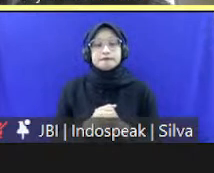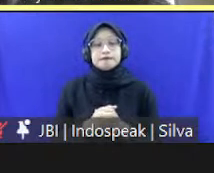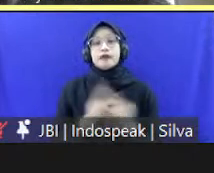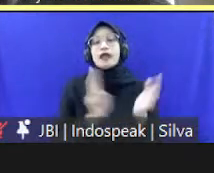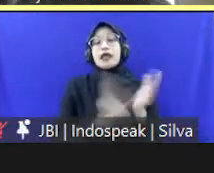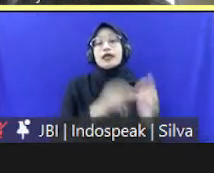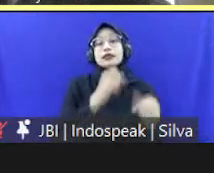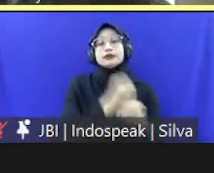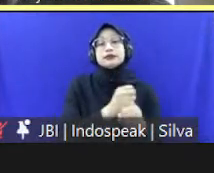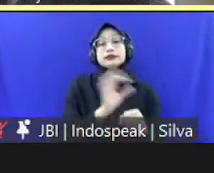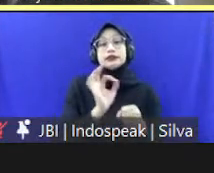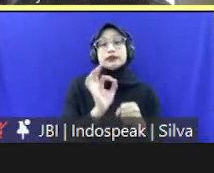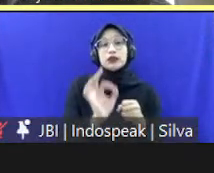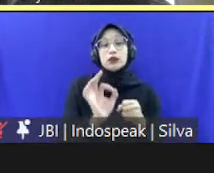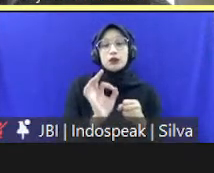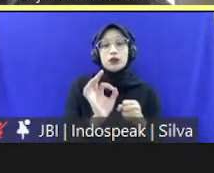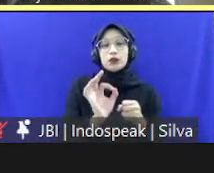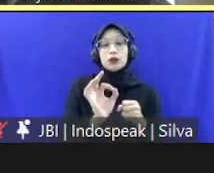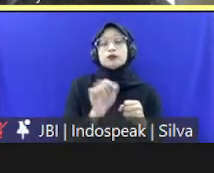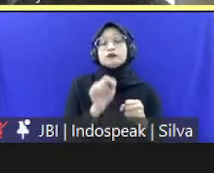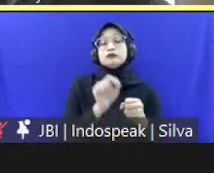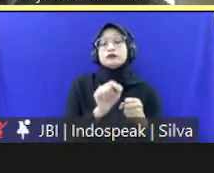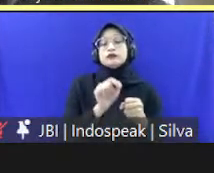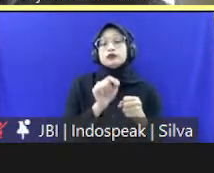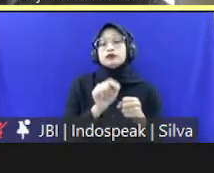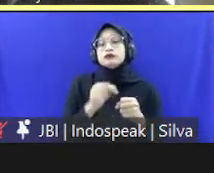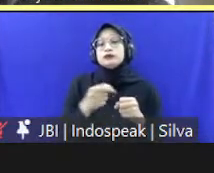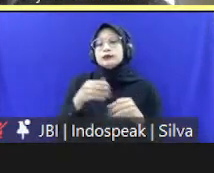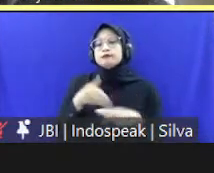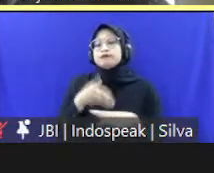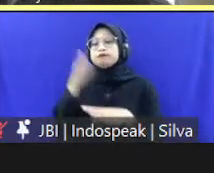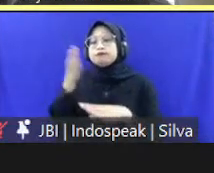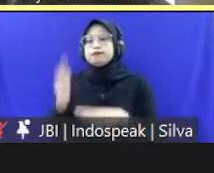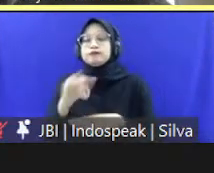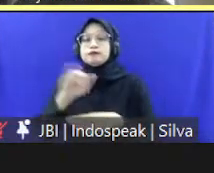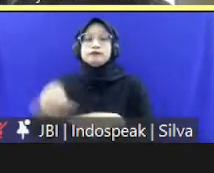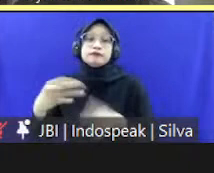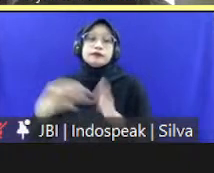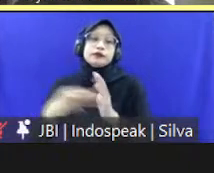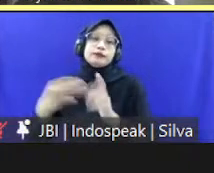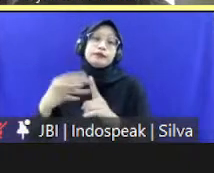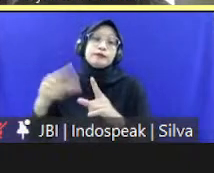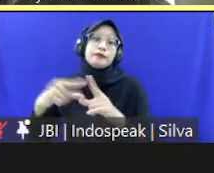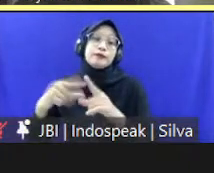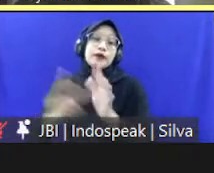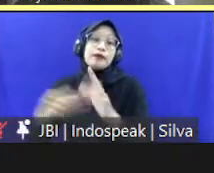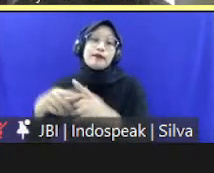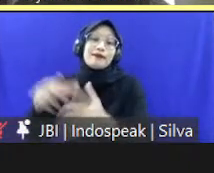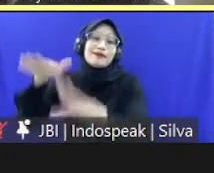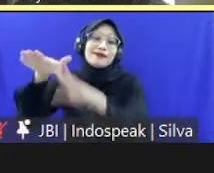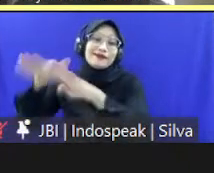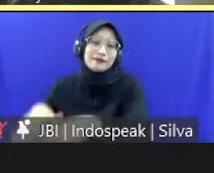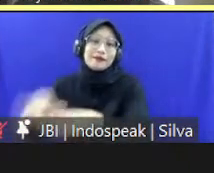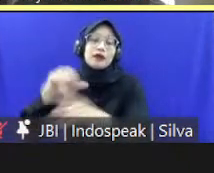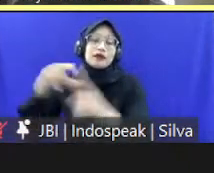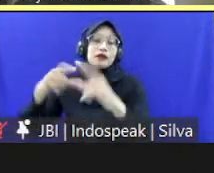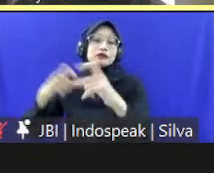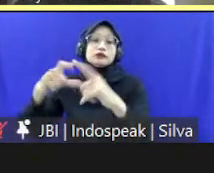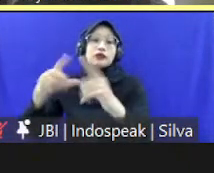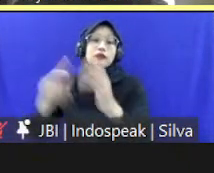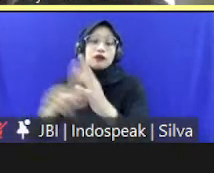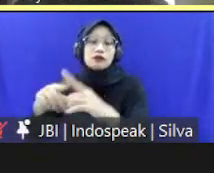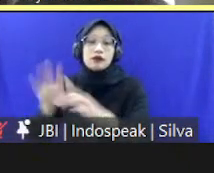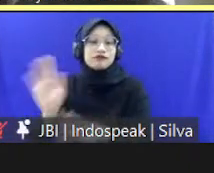not cover Jembrana District, where asana resided and died. Fifi has the privilege to be in regular contact